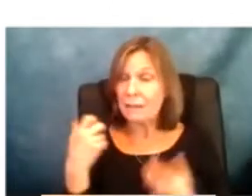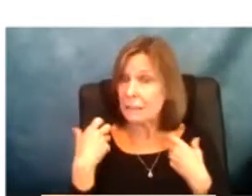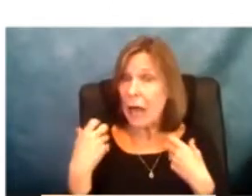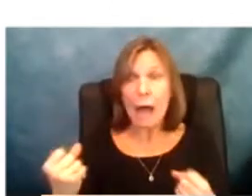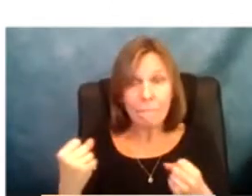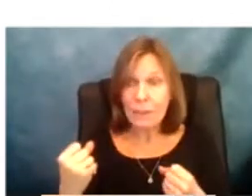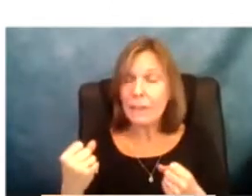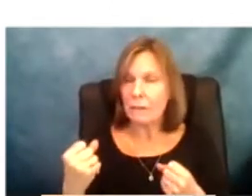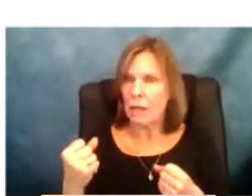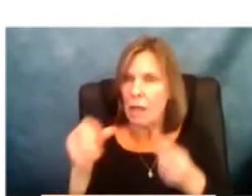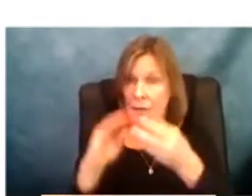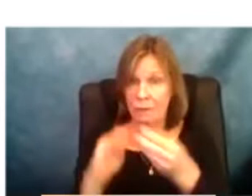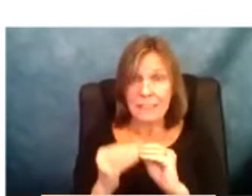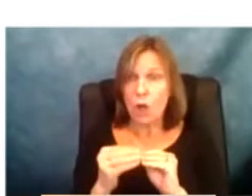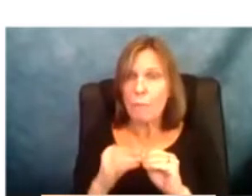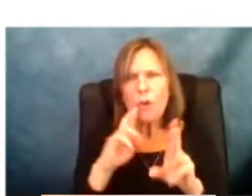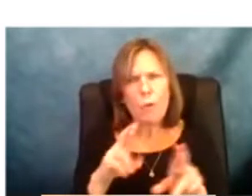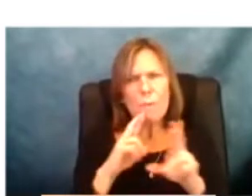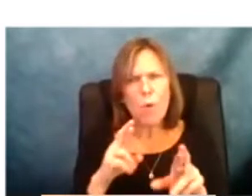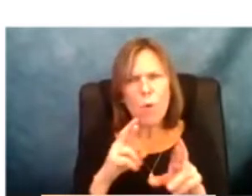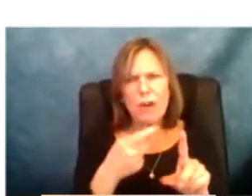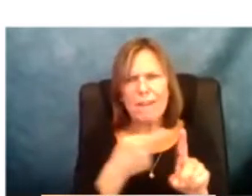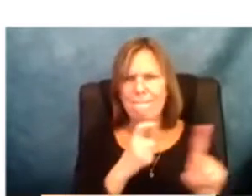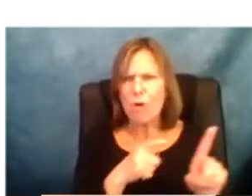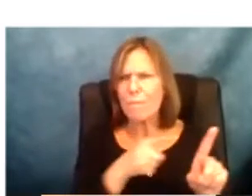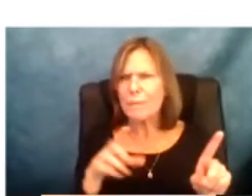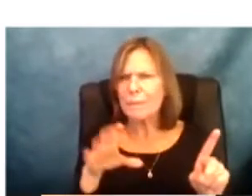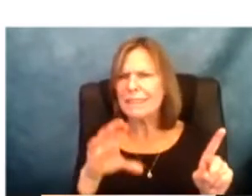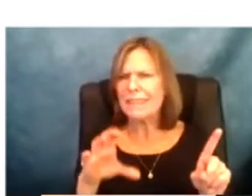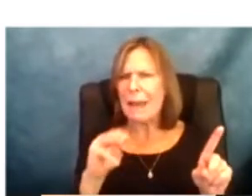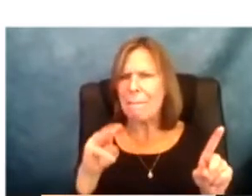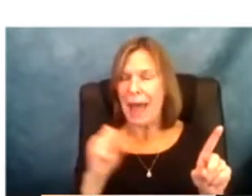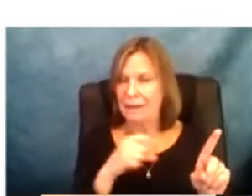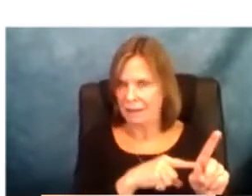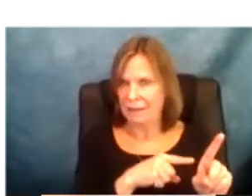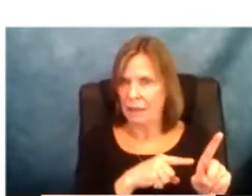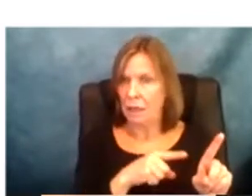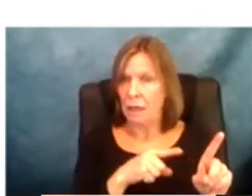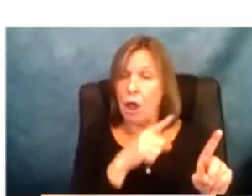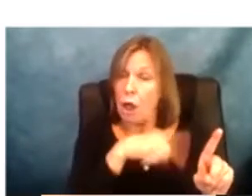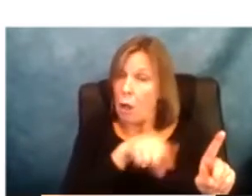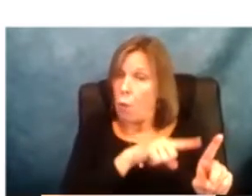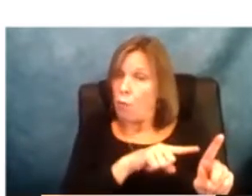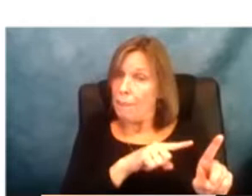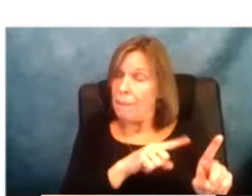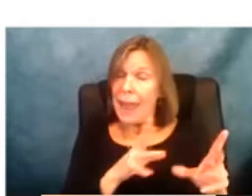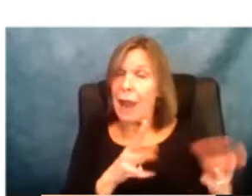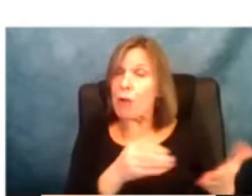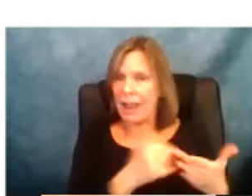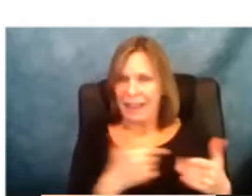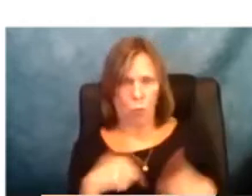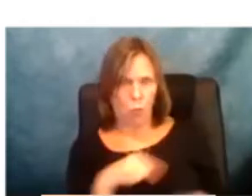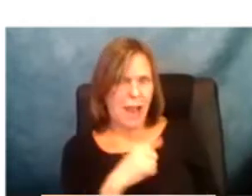are numbers that are reported by CMS, right? So they aren't numbers that we're collecting. It's